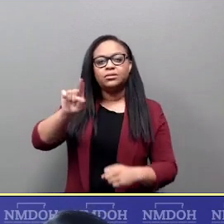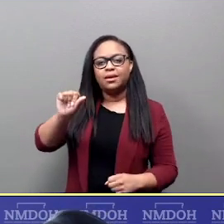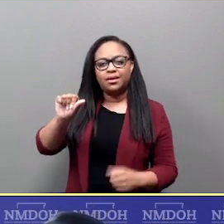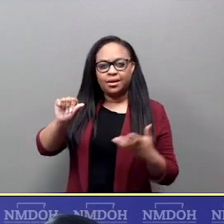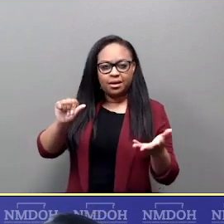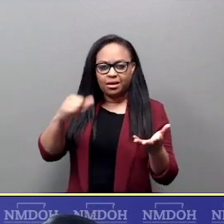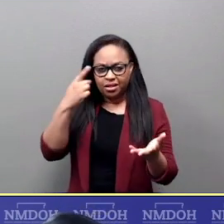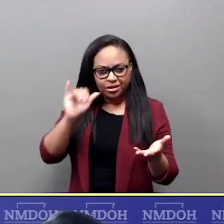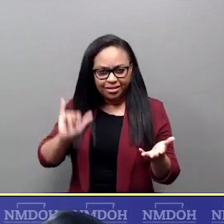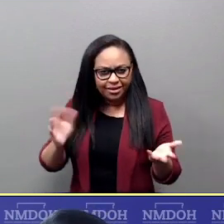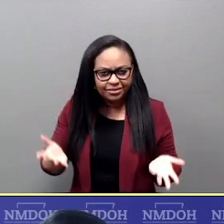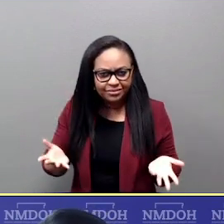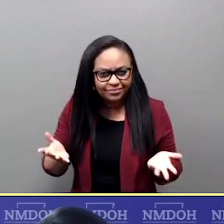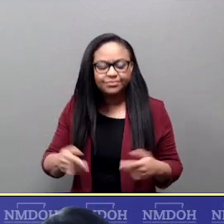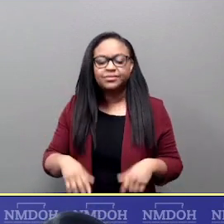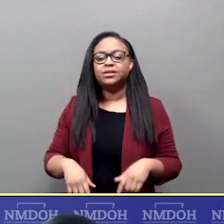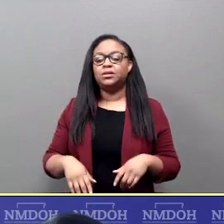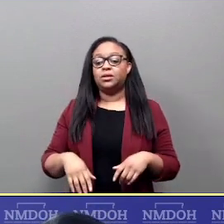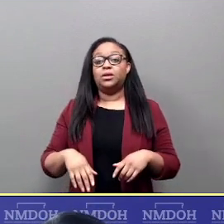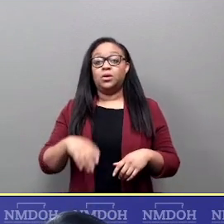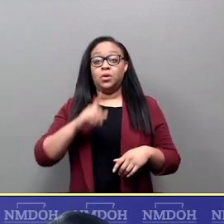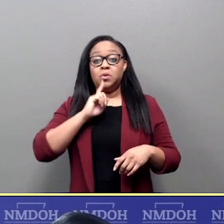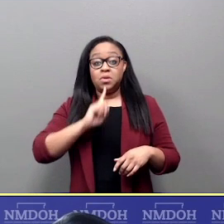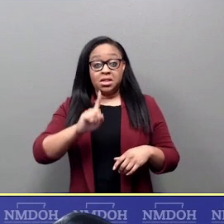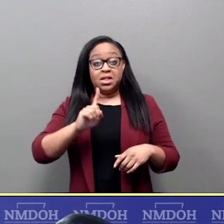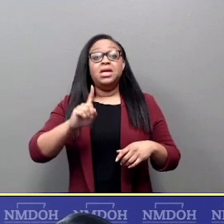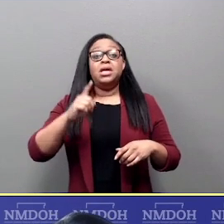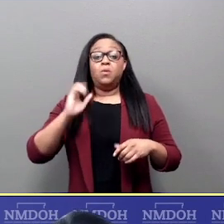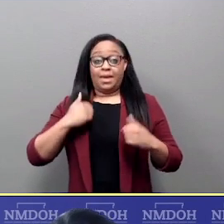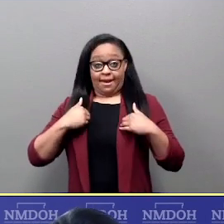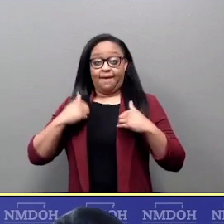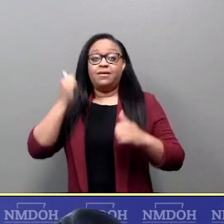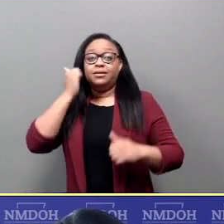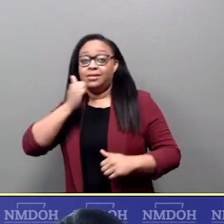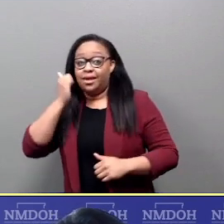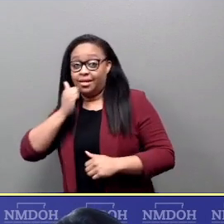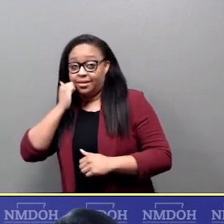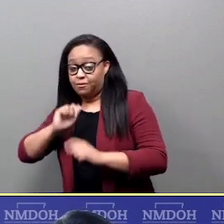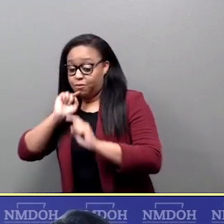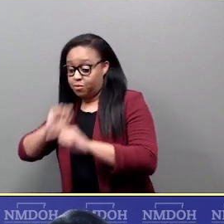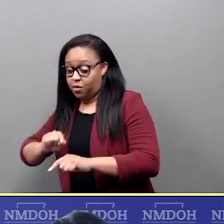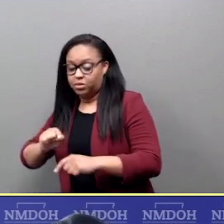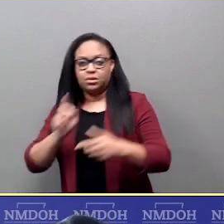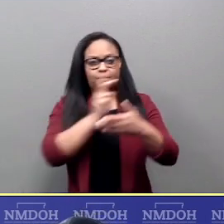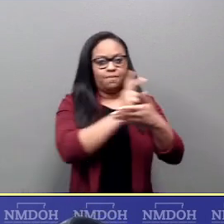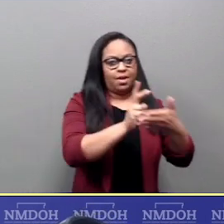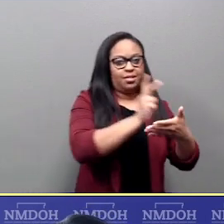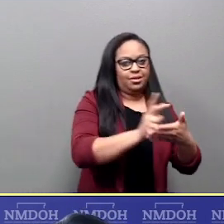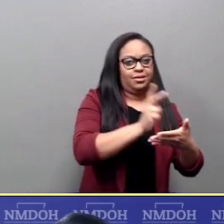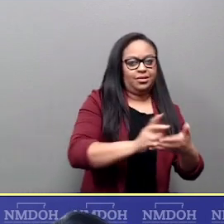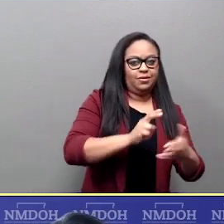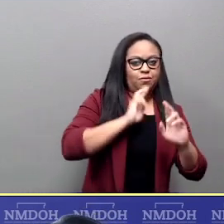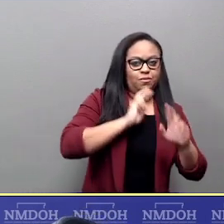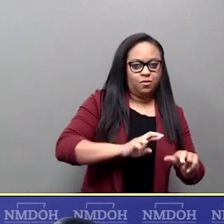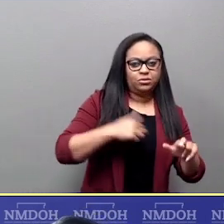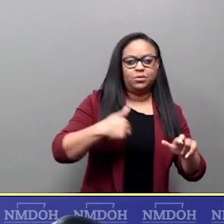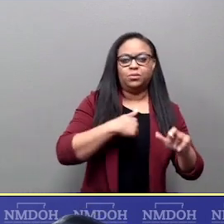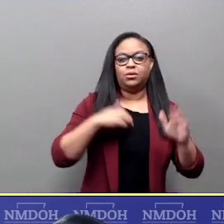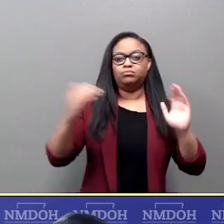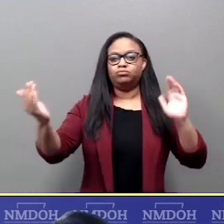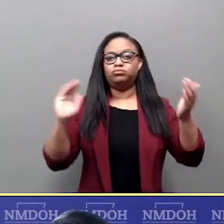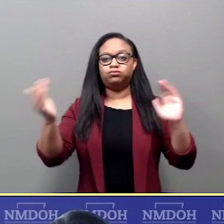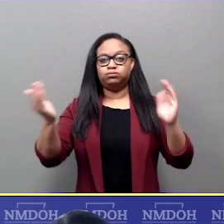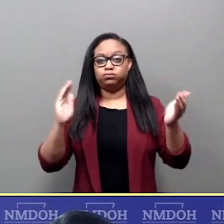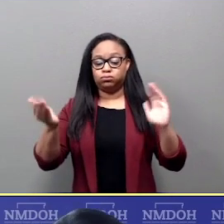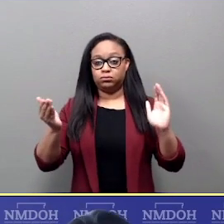our daily reporting versus bi-weekly reporting. So it was really important at the beginning of the pandemic to have daily